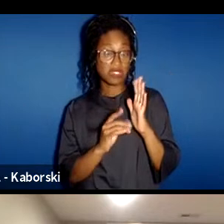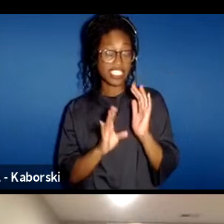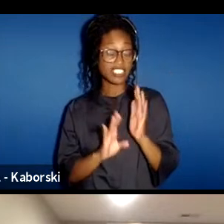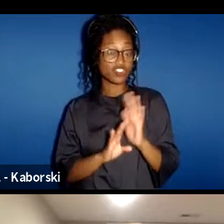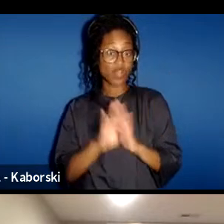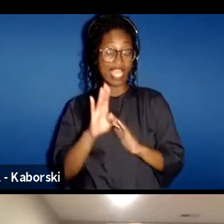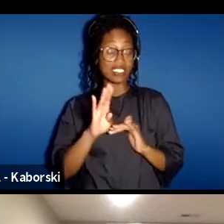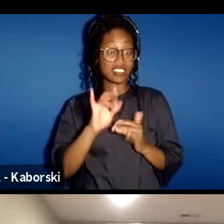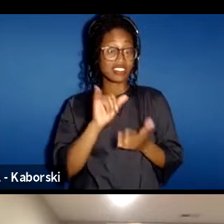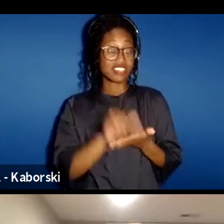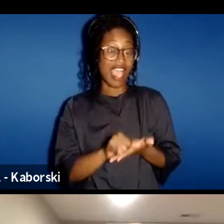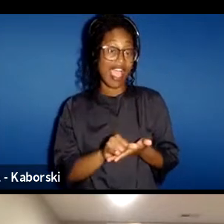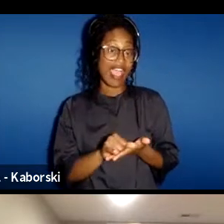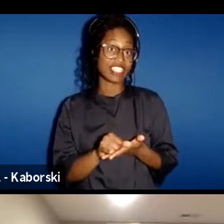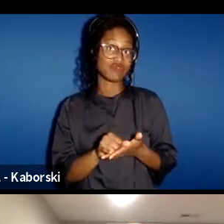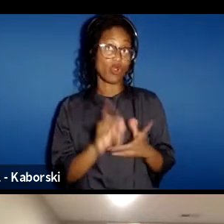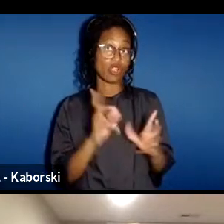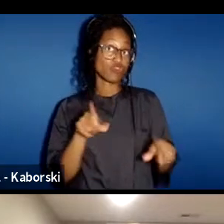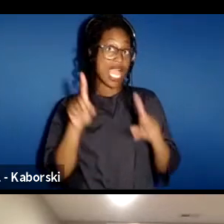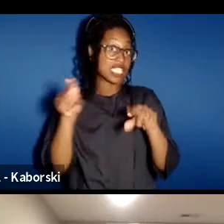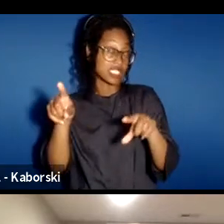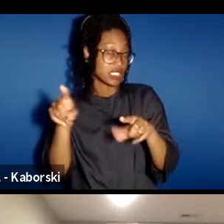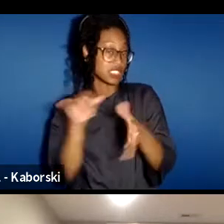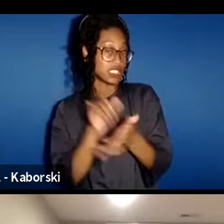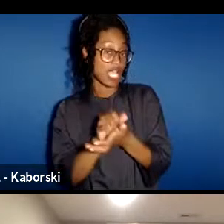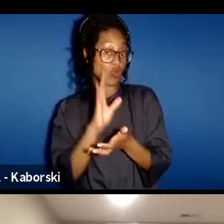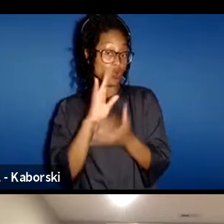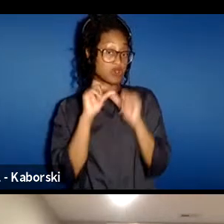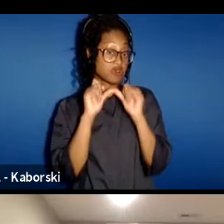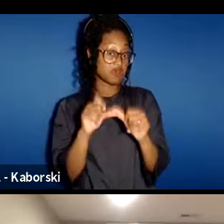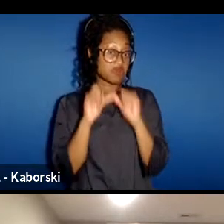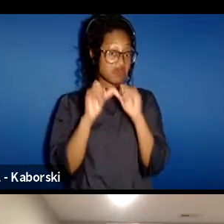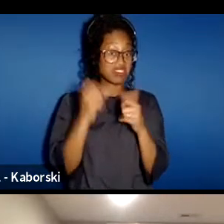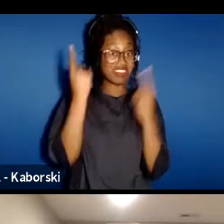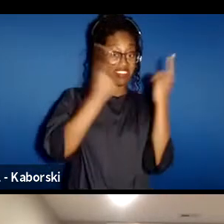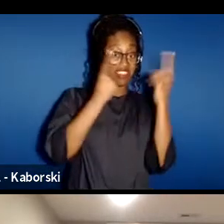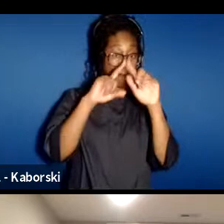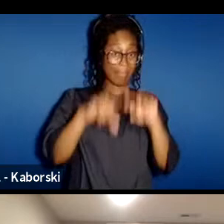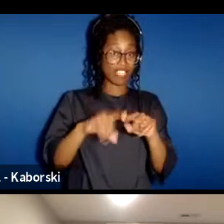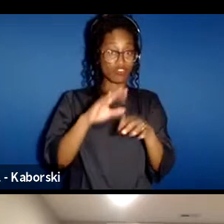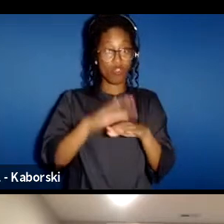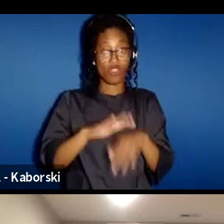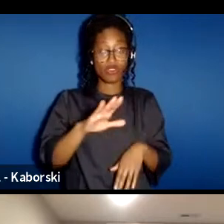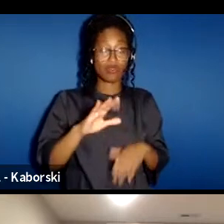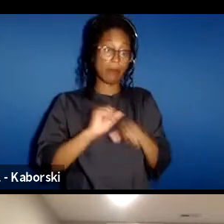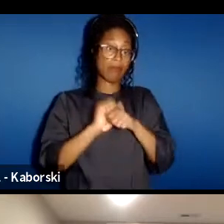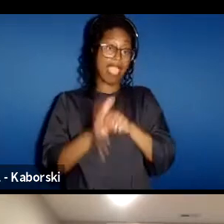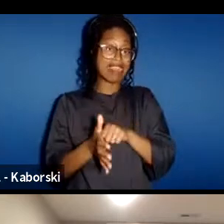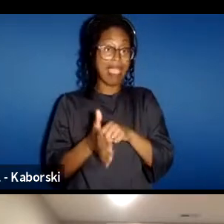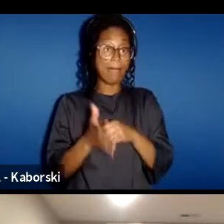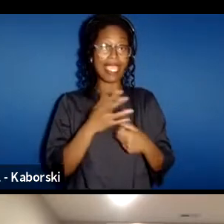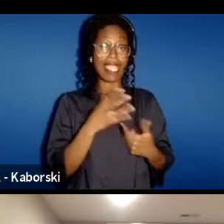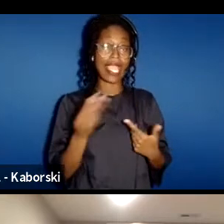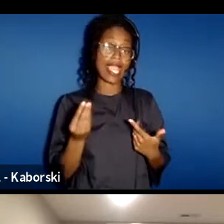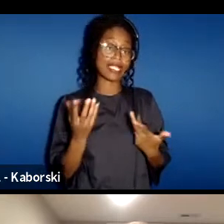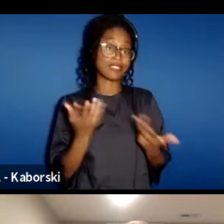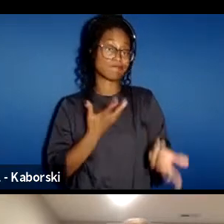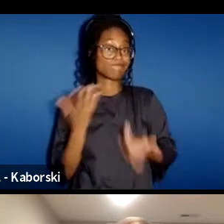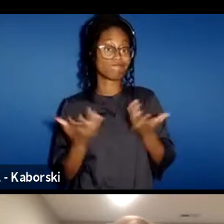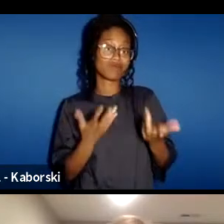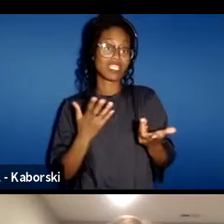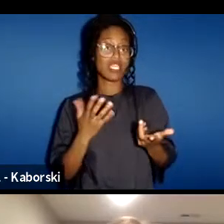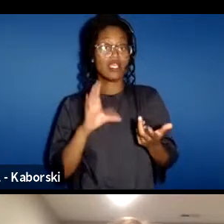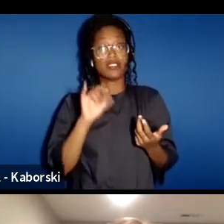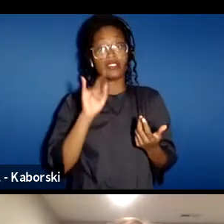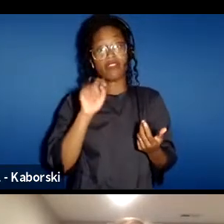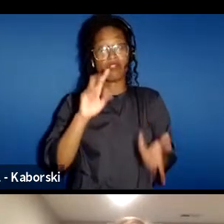that are going to stick around based on the pandemic and civil unrest and all